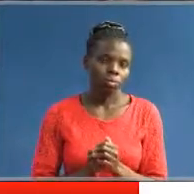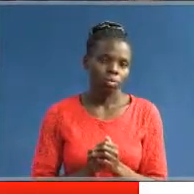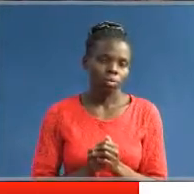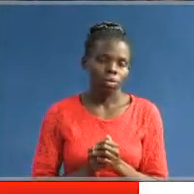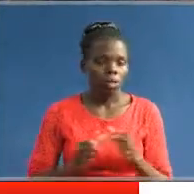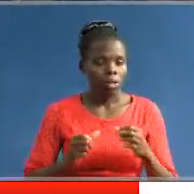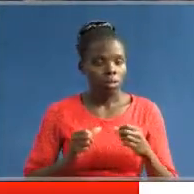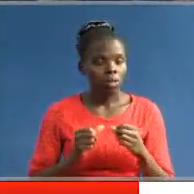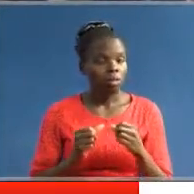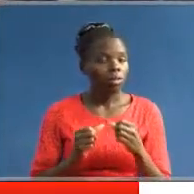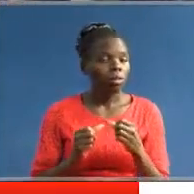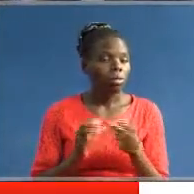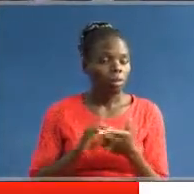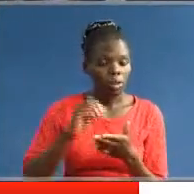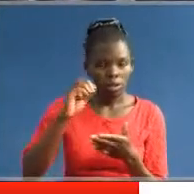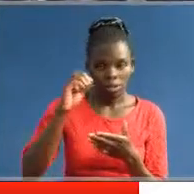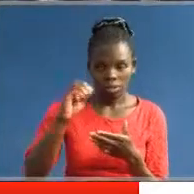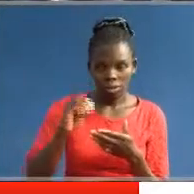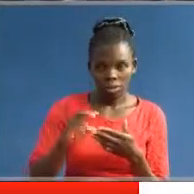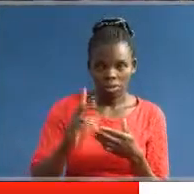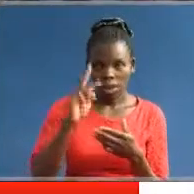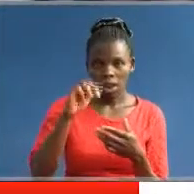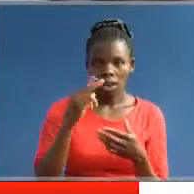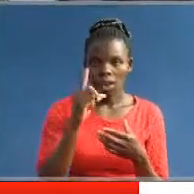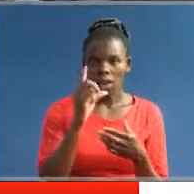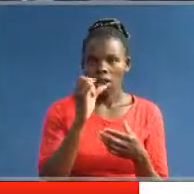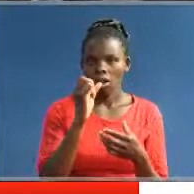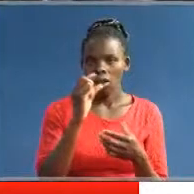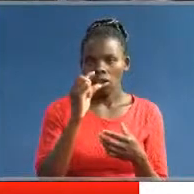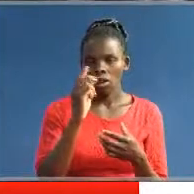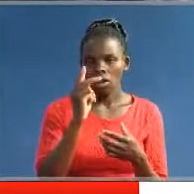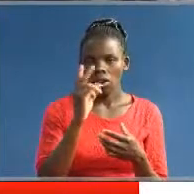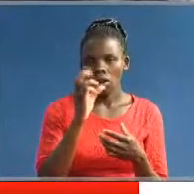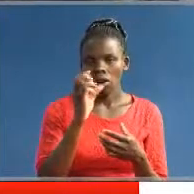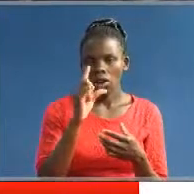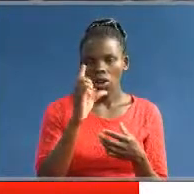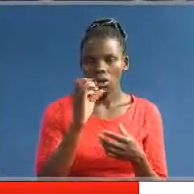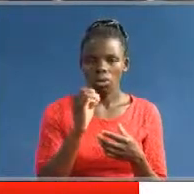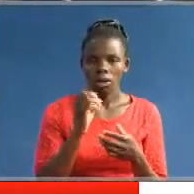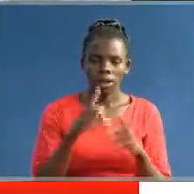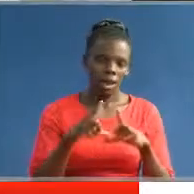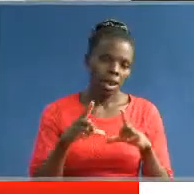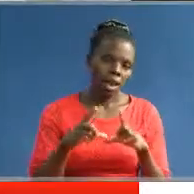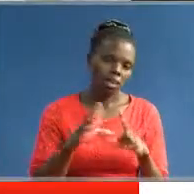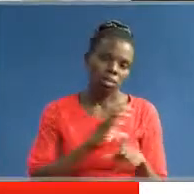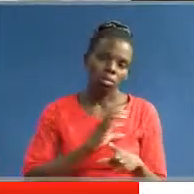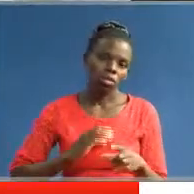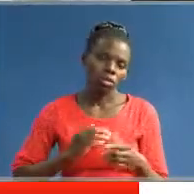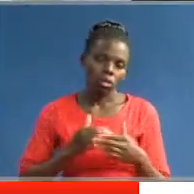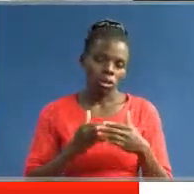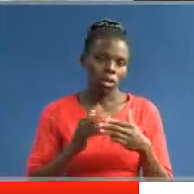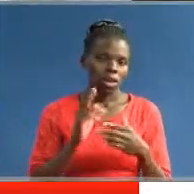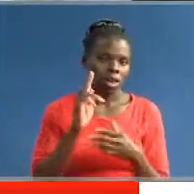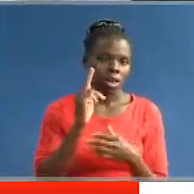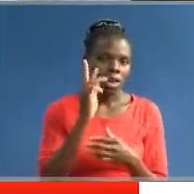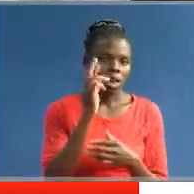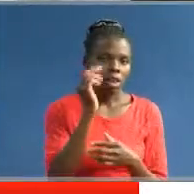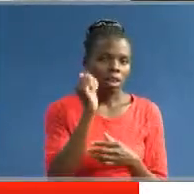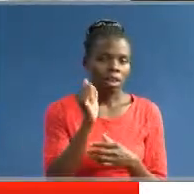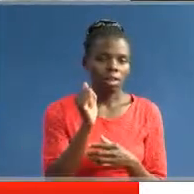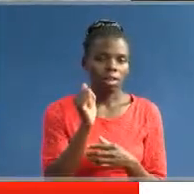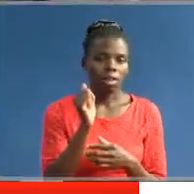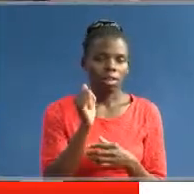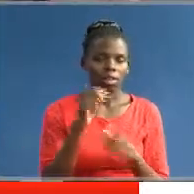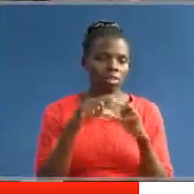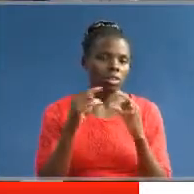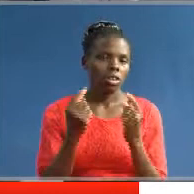The contention being the rejection of Tia Galgalo as a commissioner at the Lands Commission, following revelation by Kenya Revenue Authority Commissioner